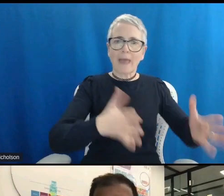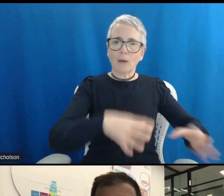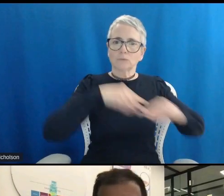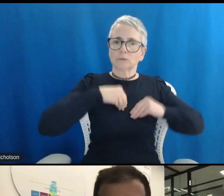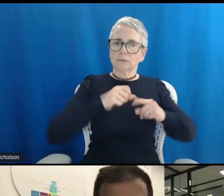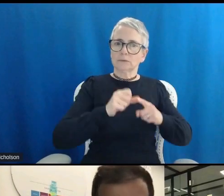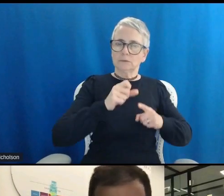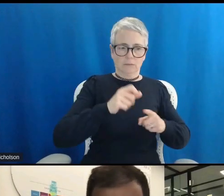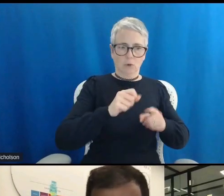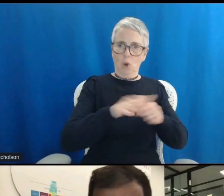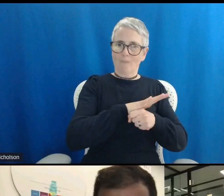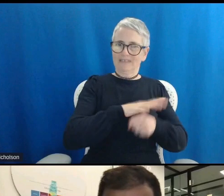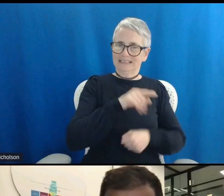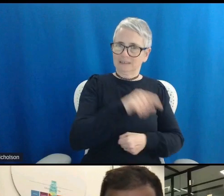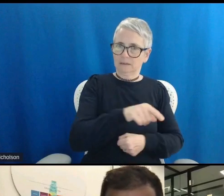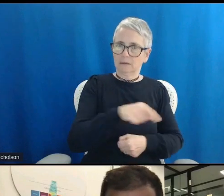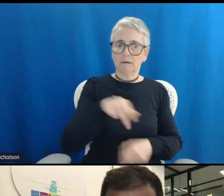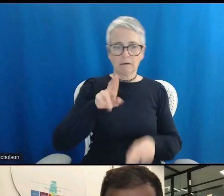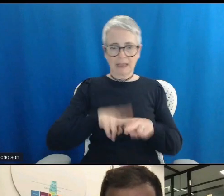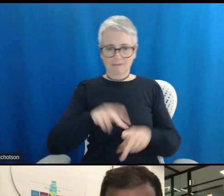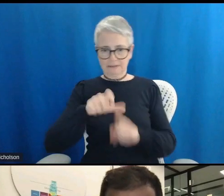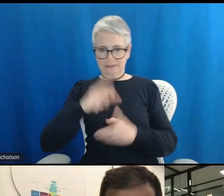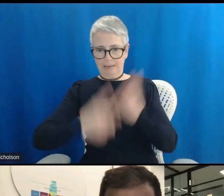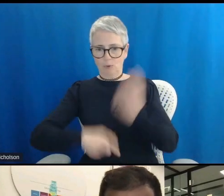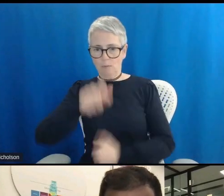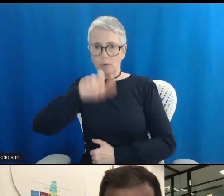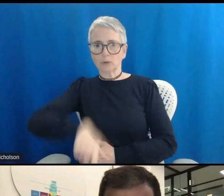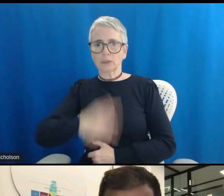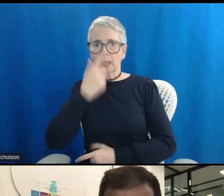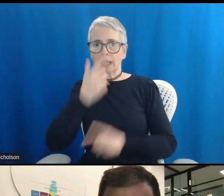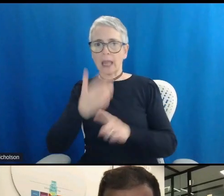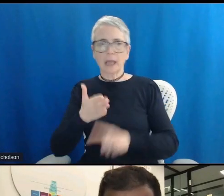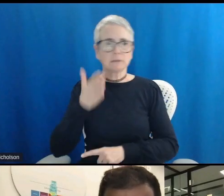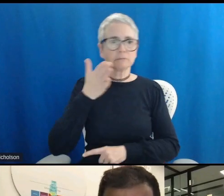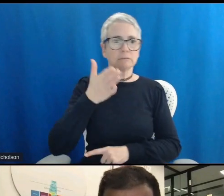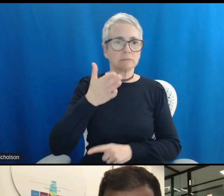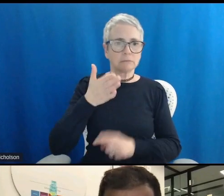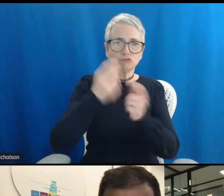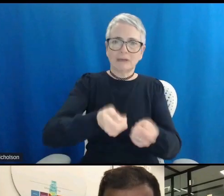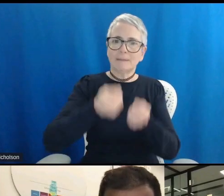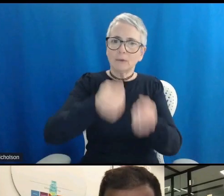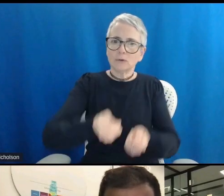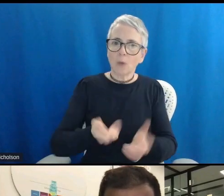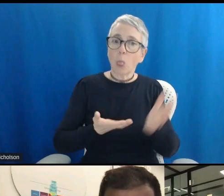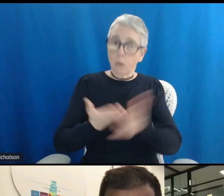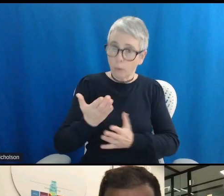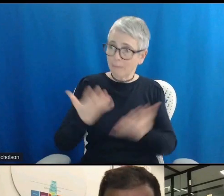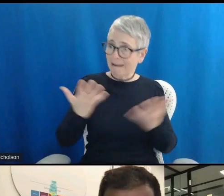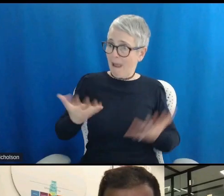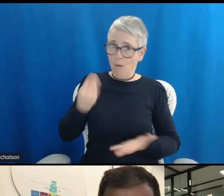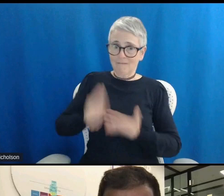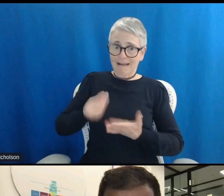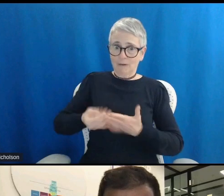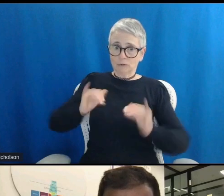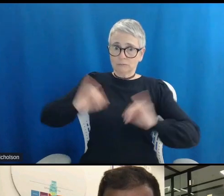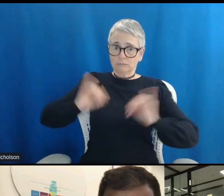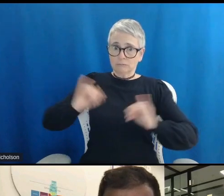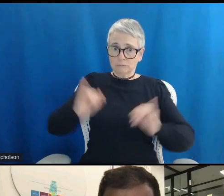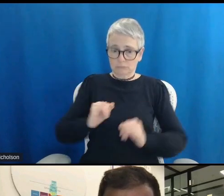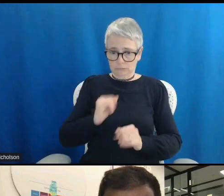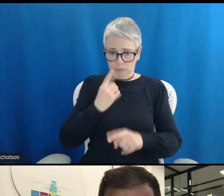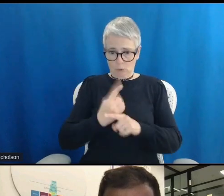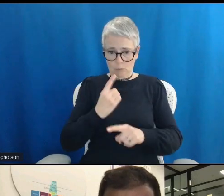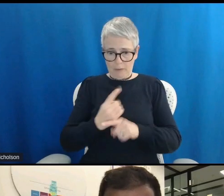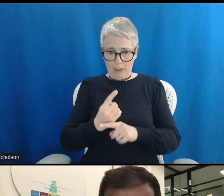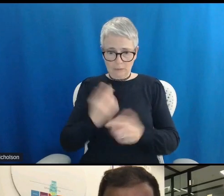a disabled person to get treated in a cost of living crisis when people are looking at between heating and eating, and